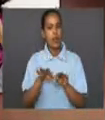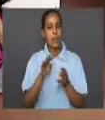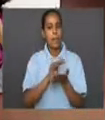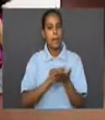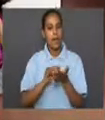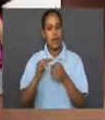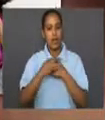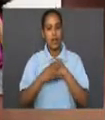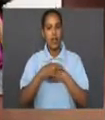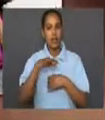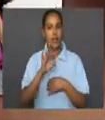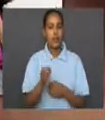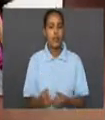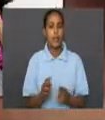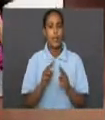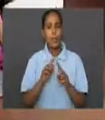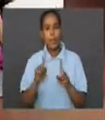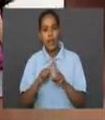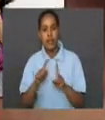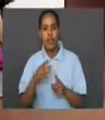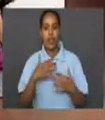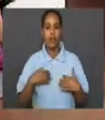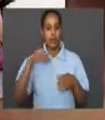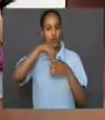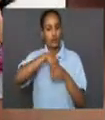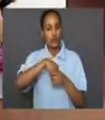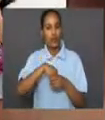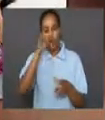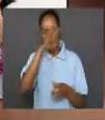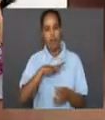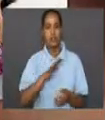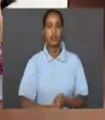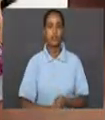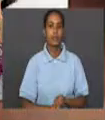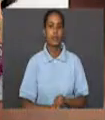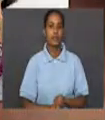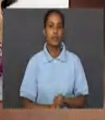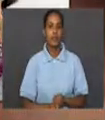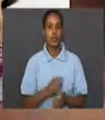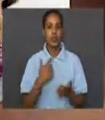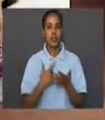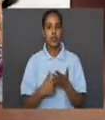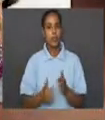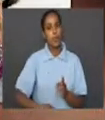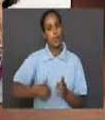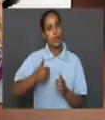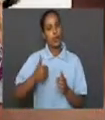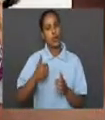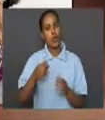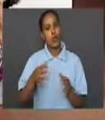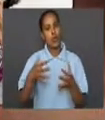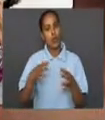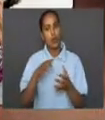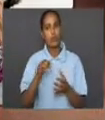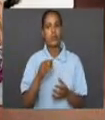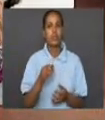metal found in many animals, including humans. It is a major component